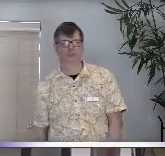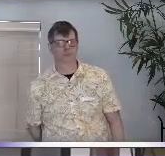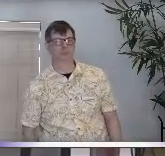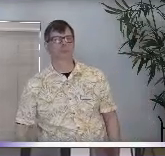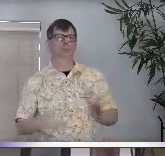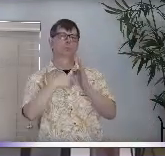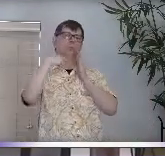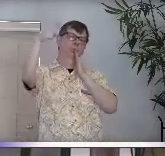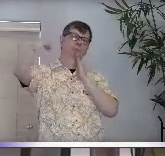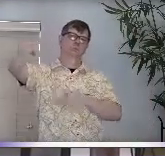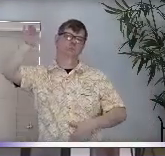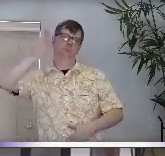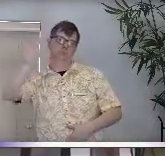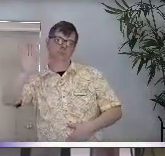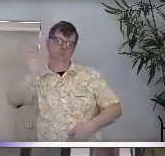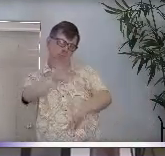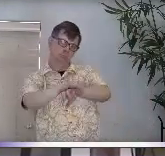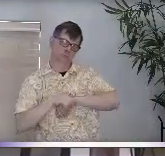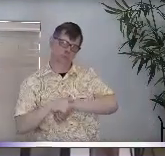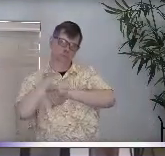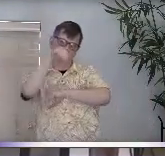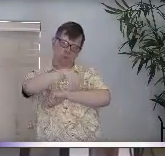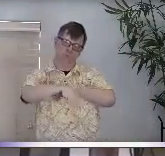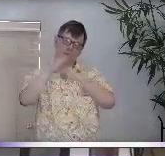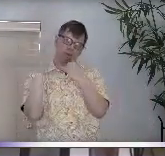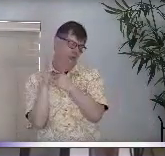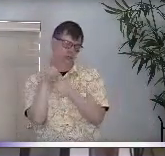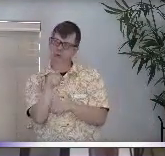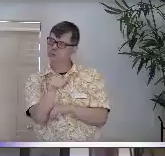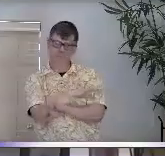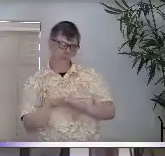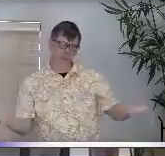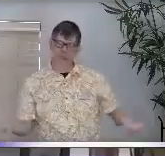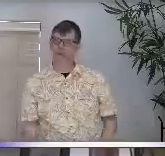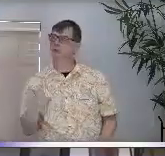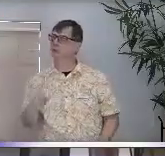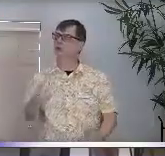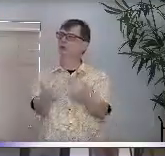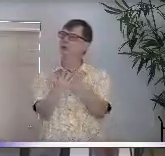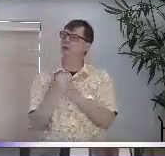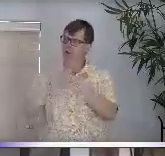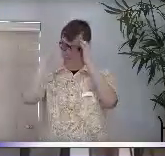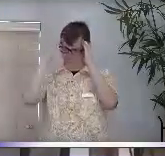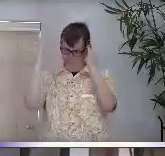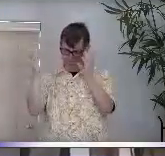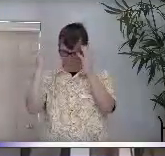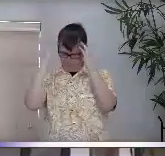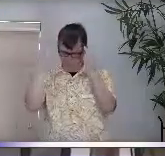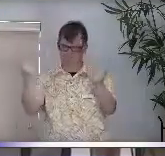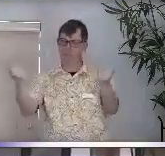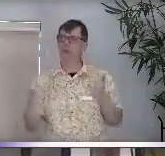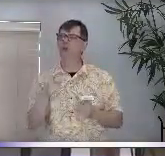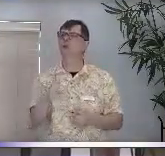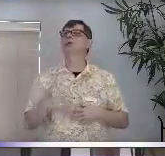word stop implies you have control over it. You don't. What you do have control over is awareness and what you